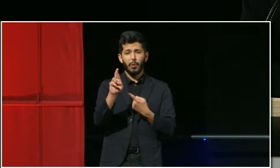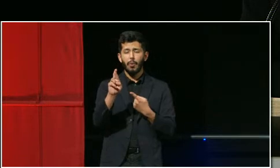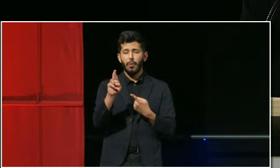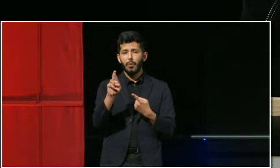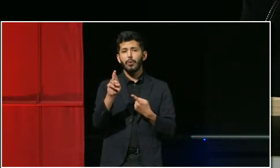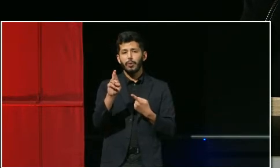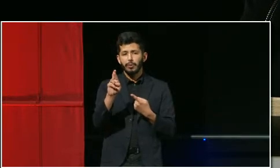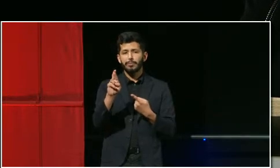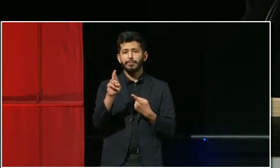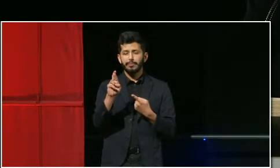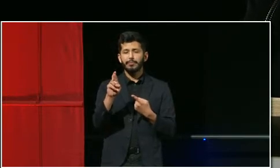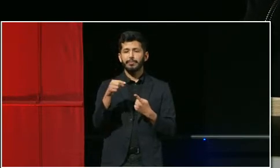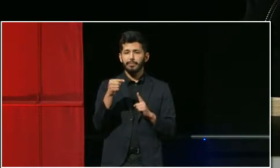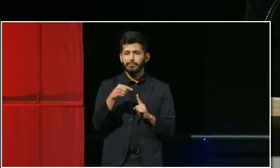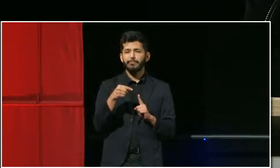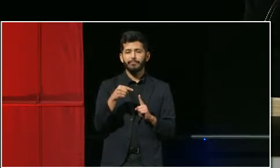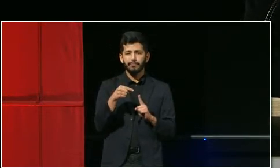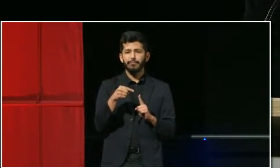most